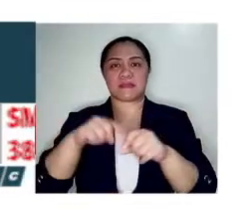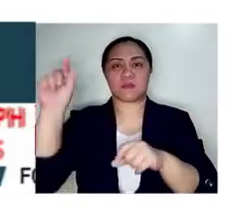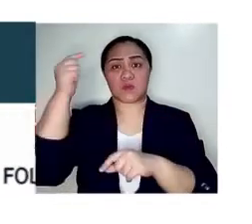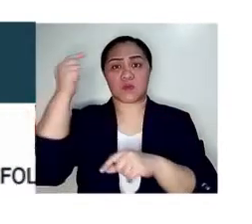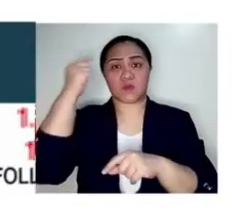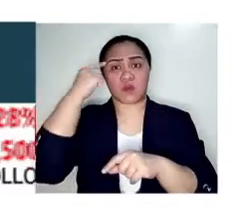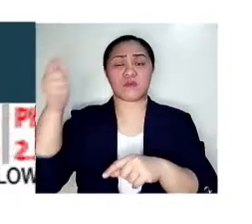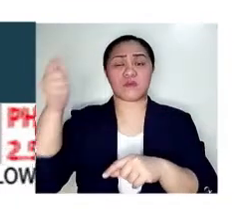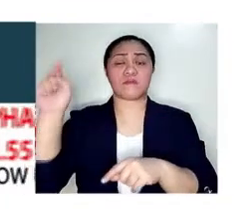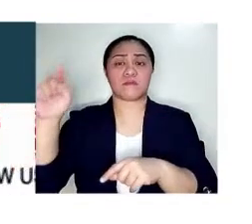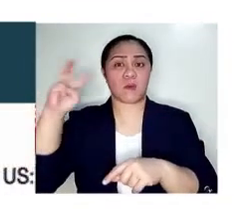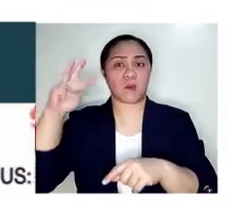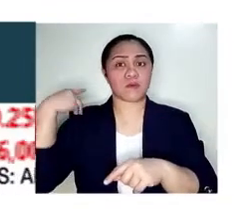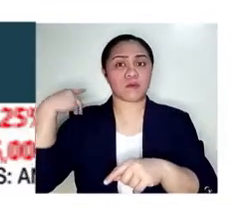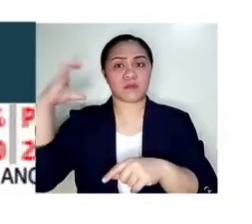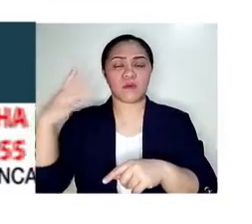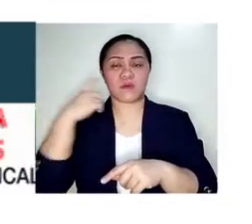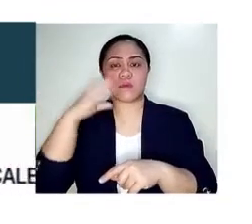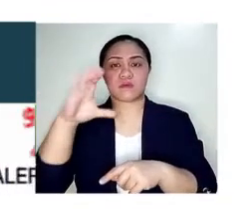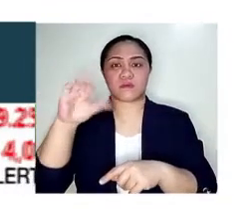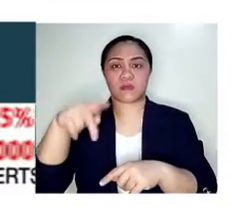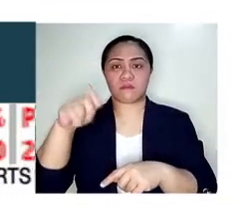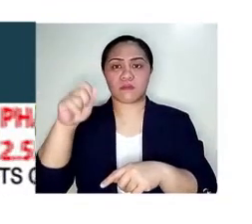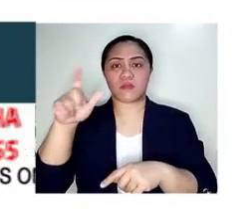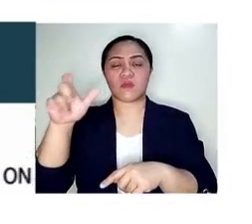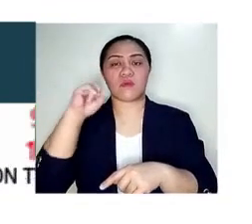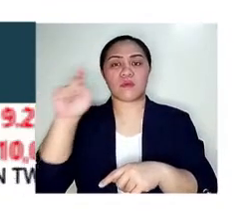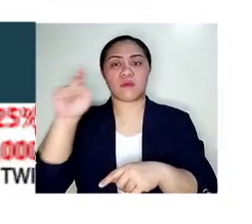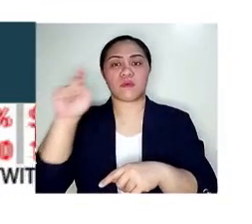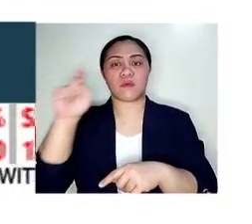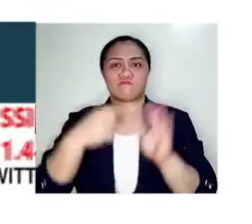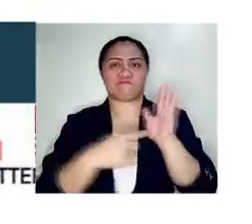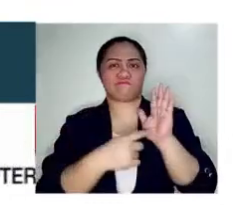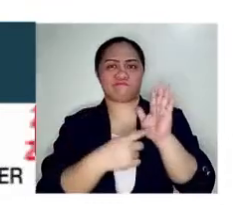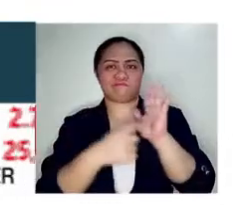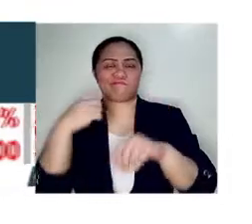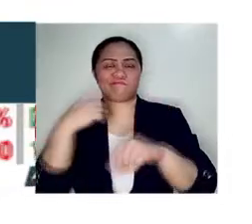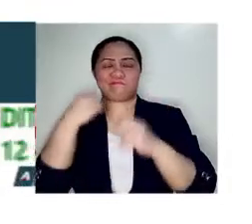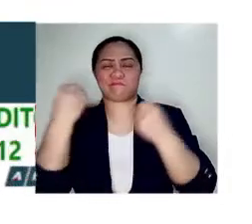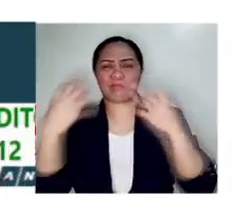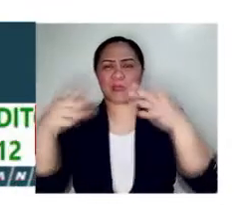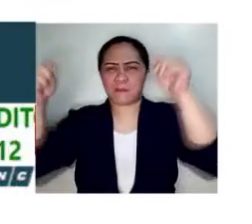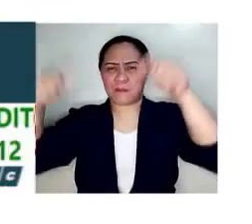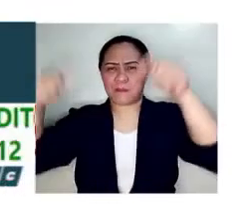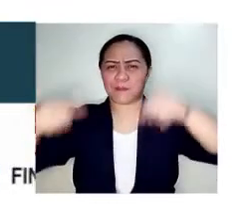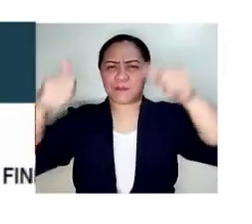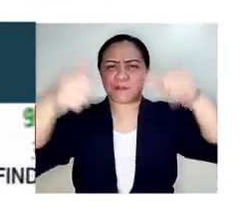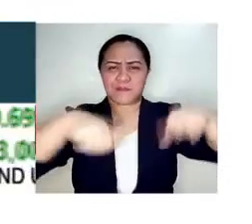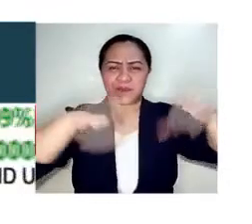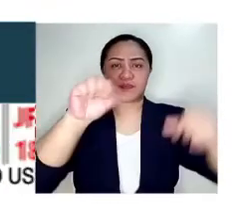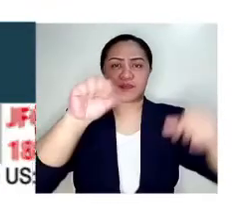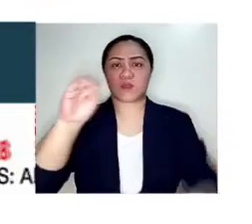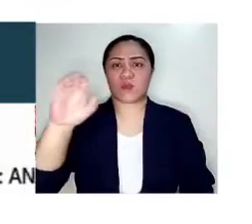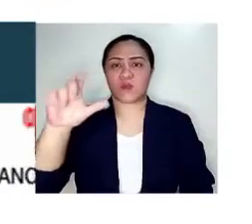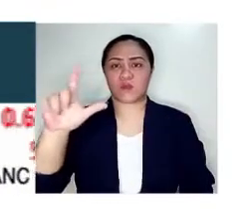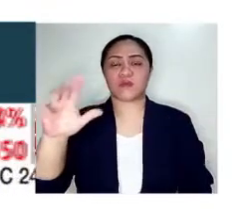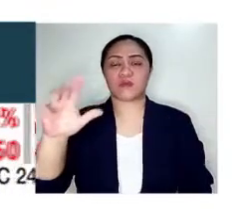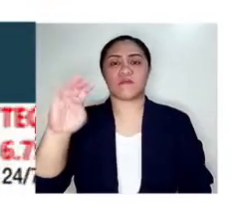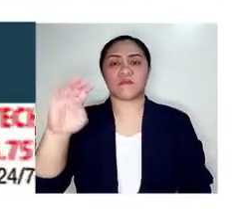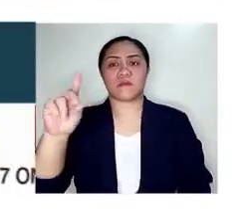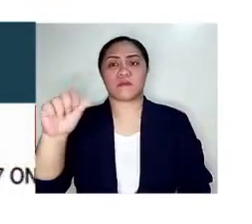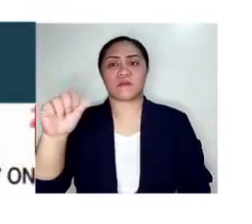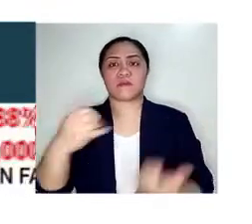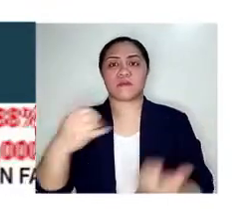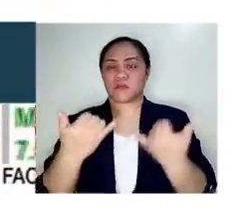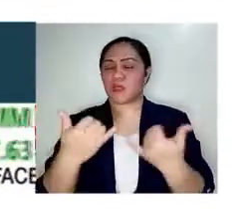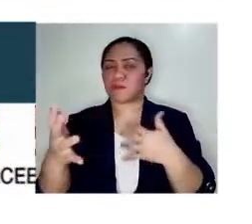of people today here in the U.S. and social media, watching news commentaries, either from the left or the right, they like this message. They like this message of